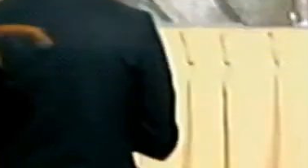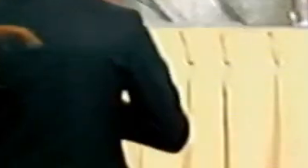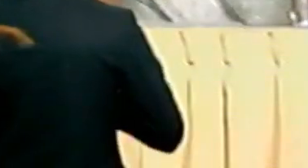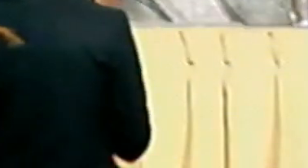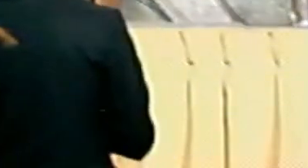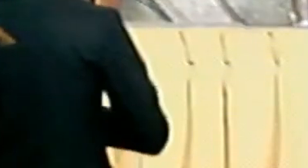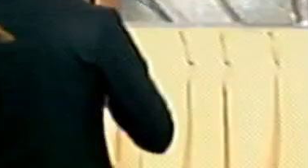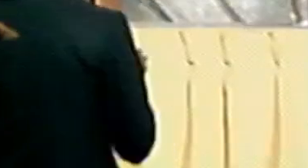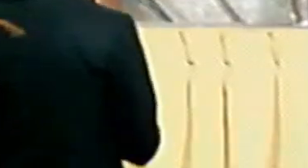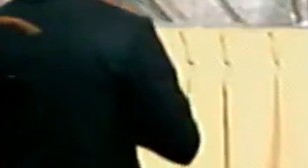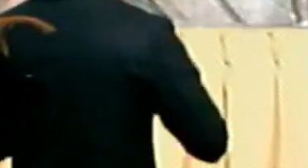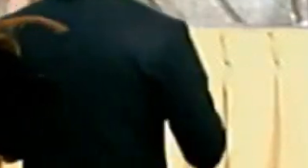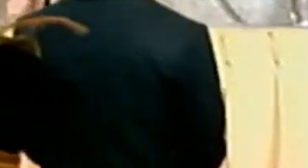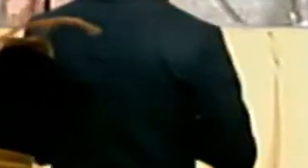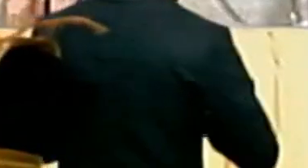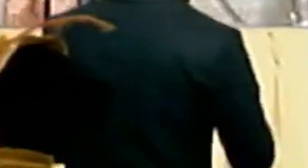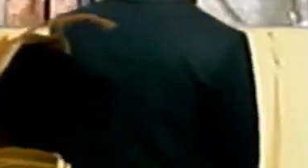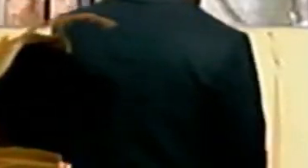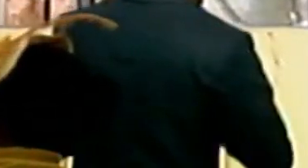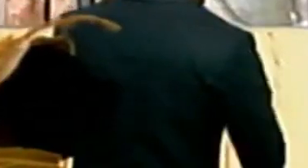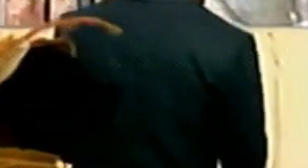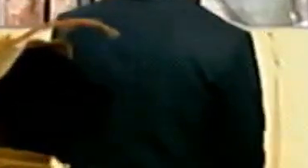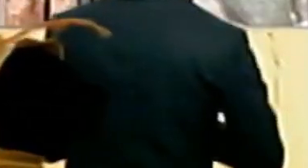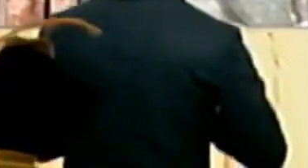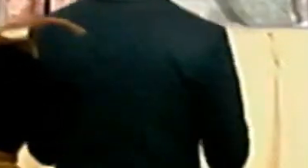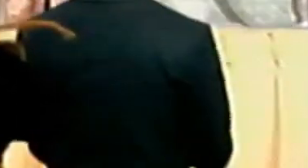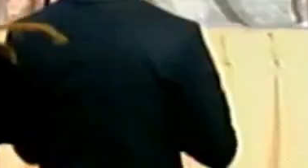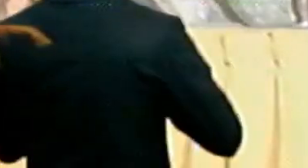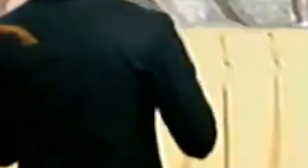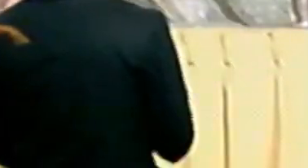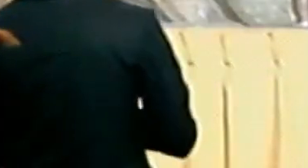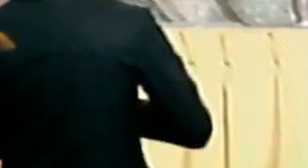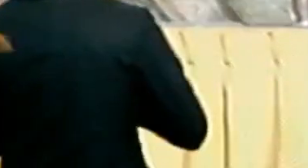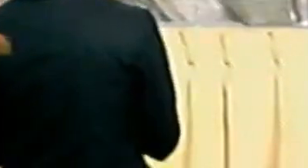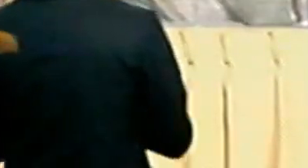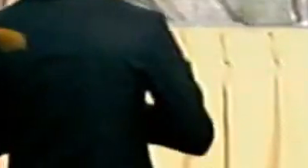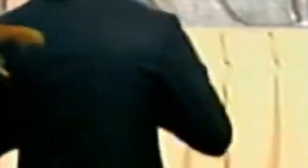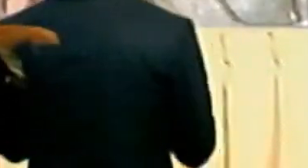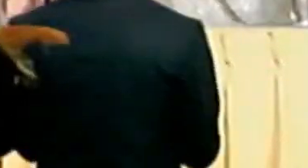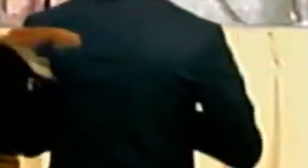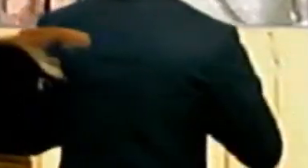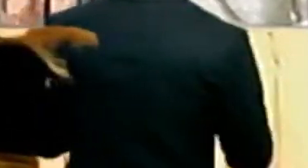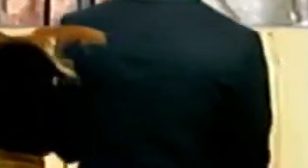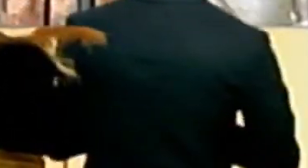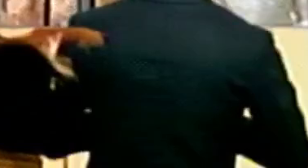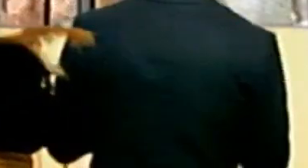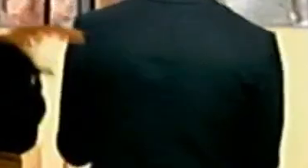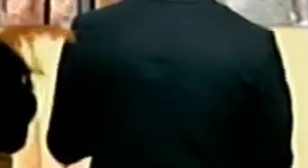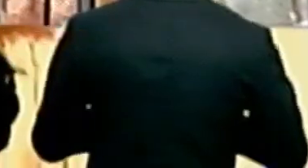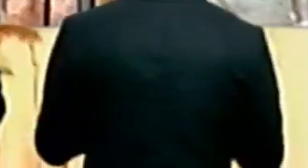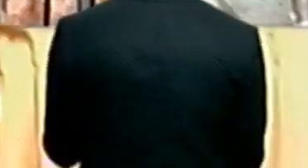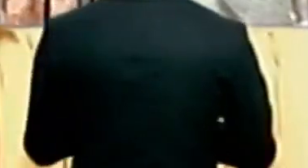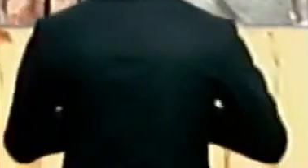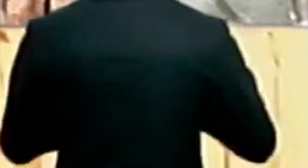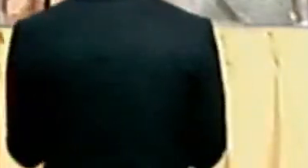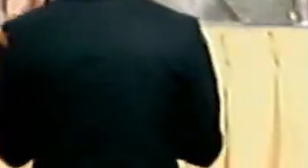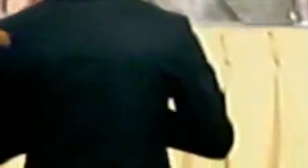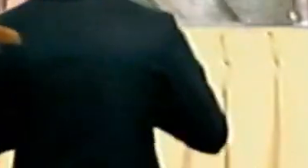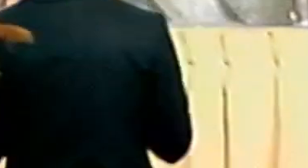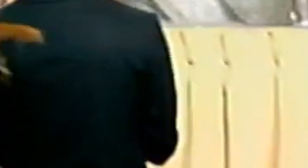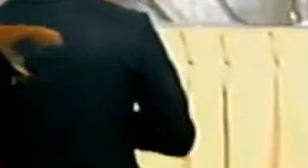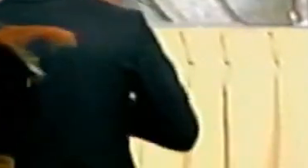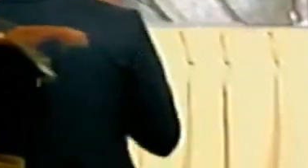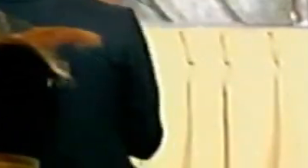this afternoon. I pray you touch those who have come forward and those who have remained in their seats. I pray that you touch our hearts and